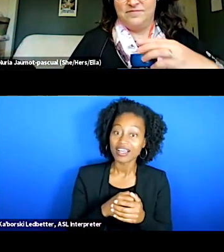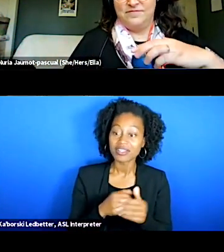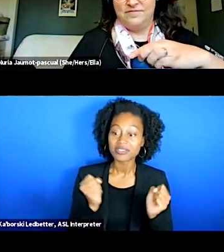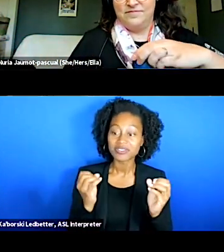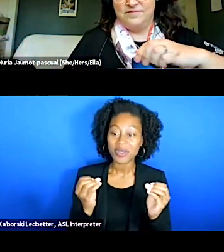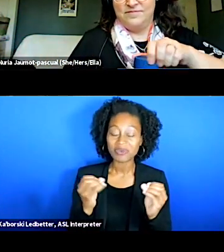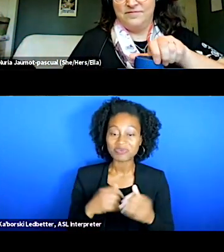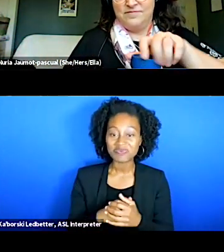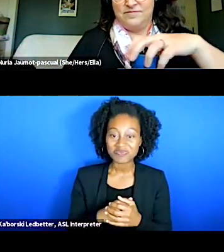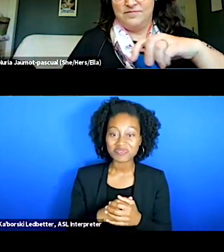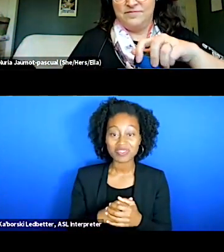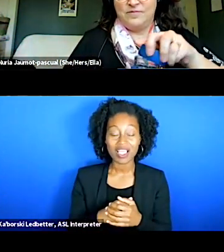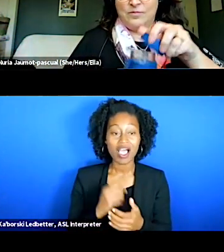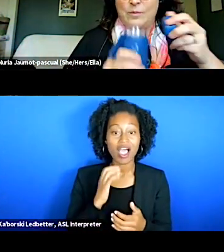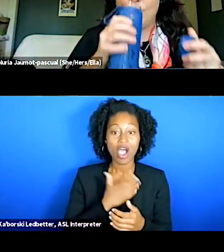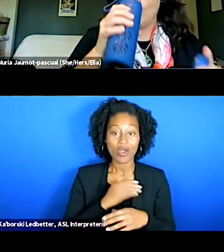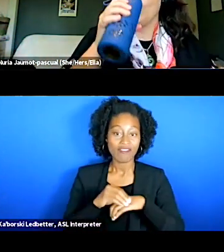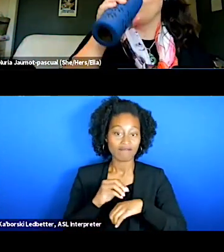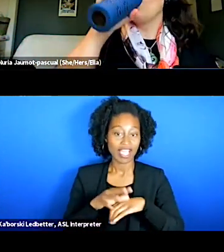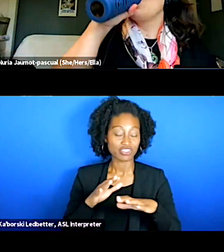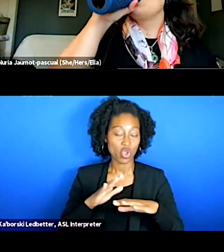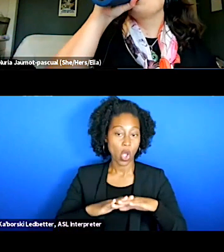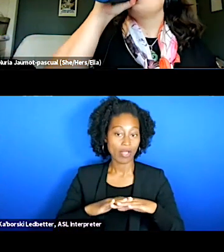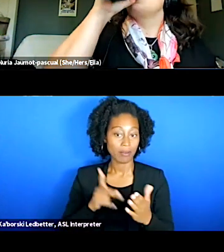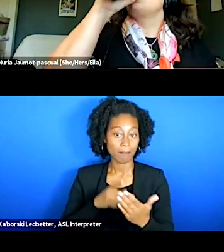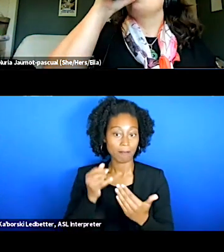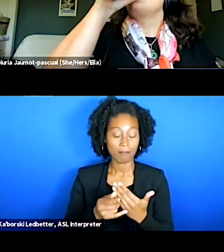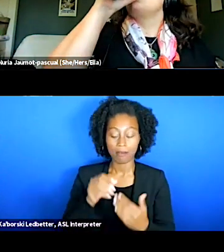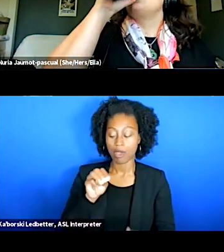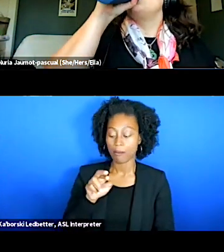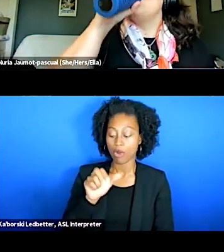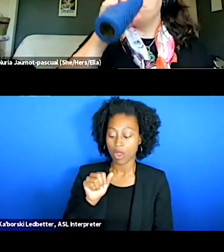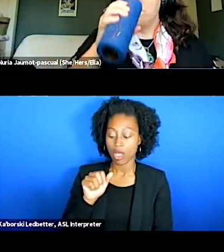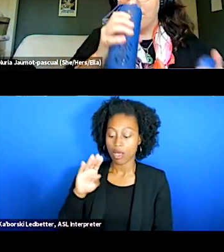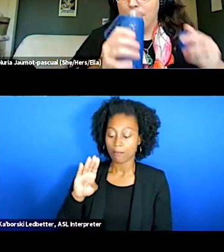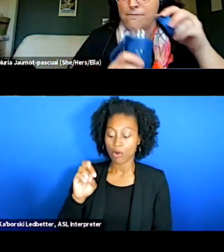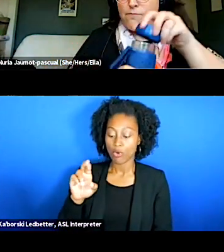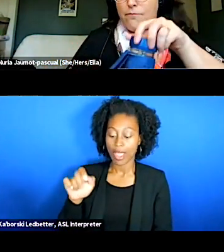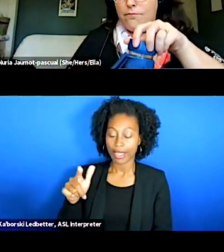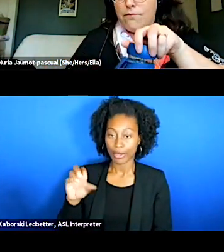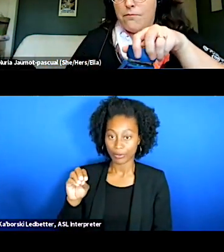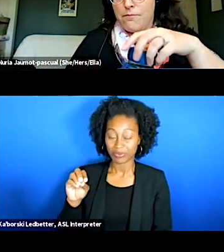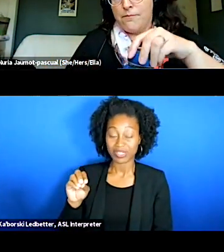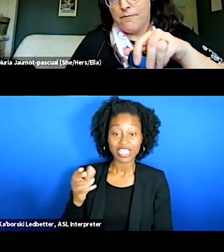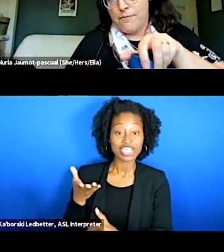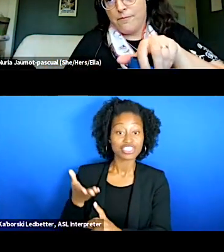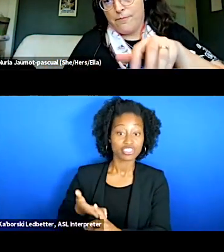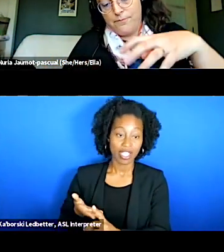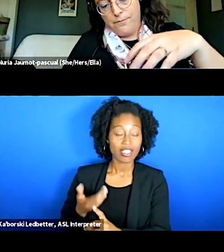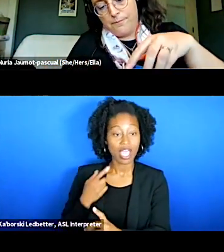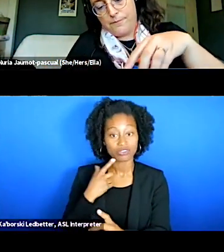one of our advisors on our project is Mara Borrego, and she has put out